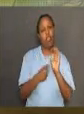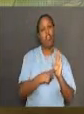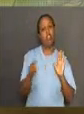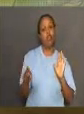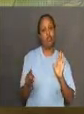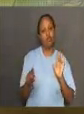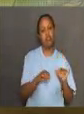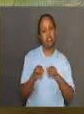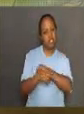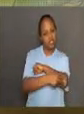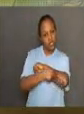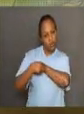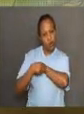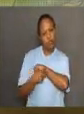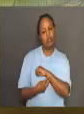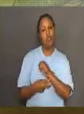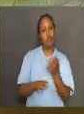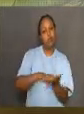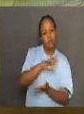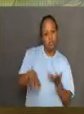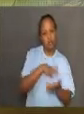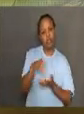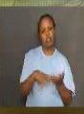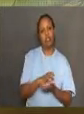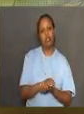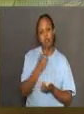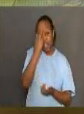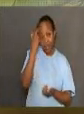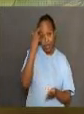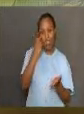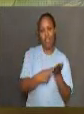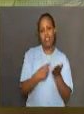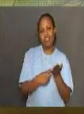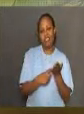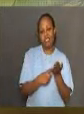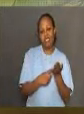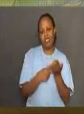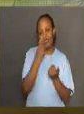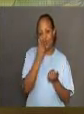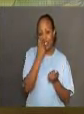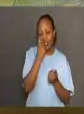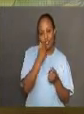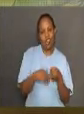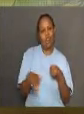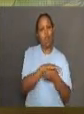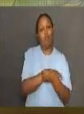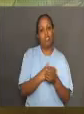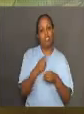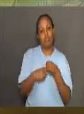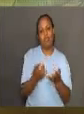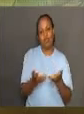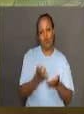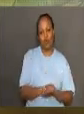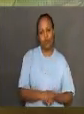as theft or violence, to help them to fulfill their addiction.